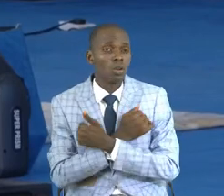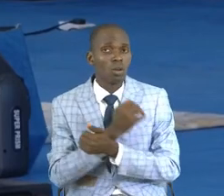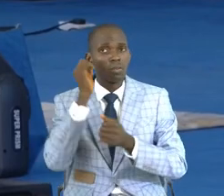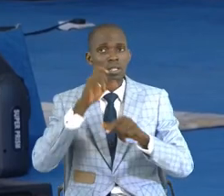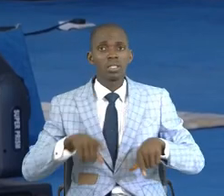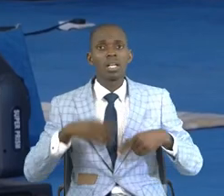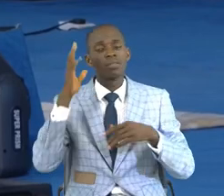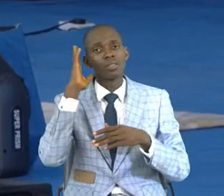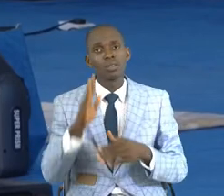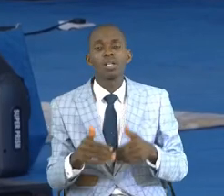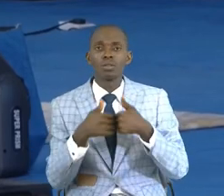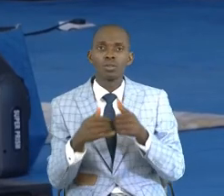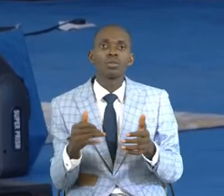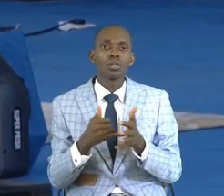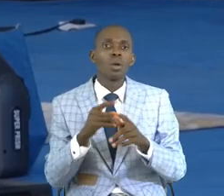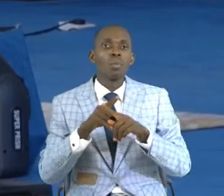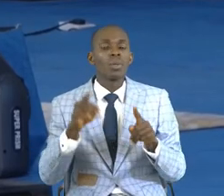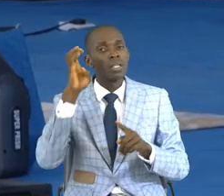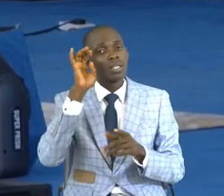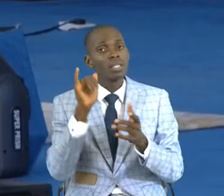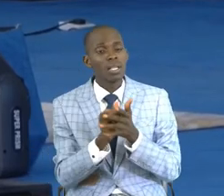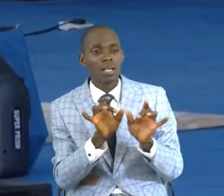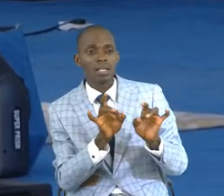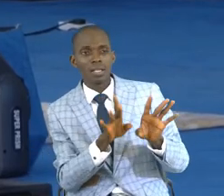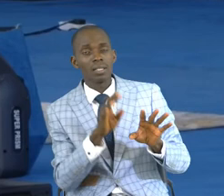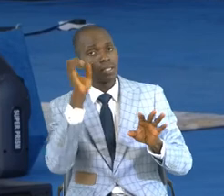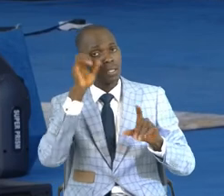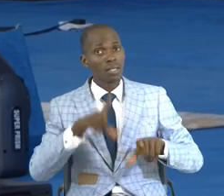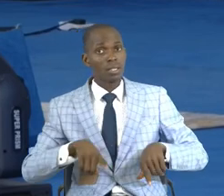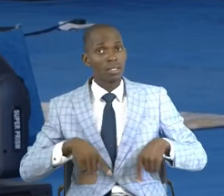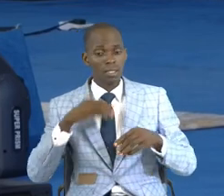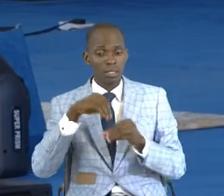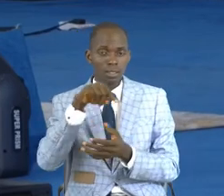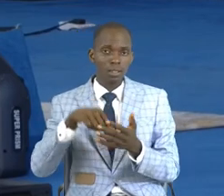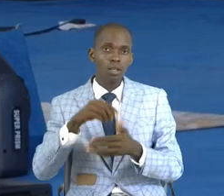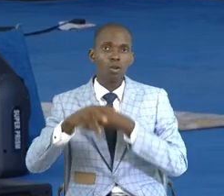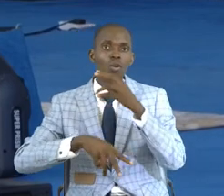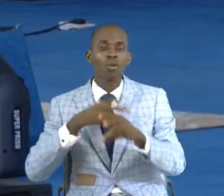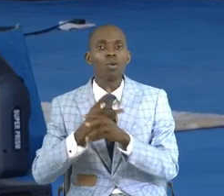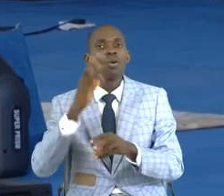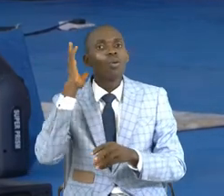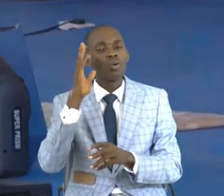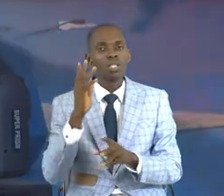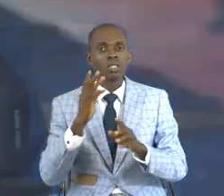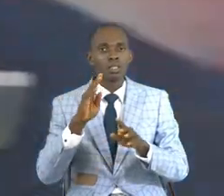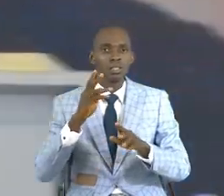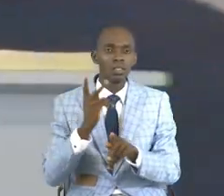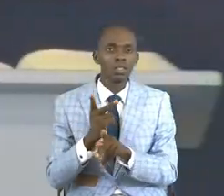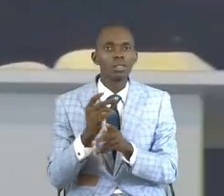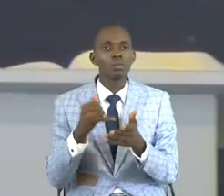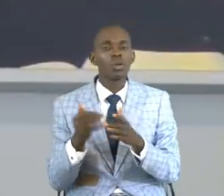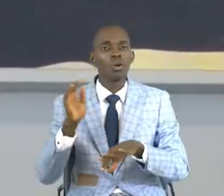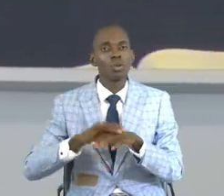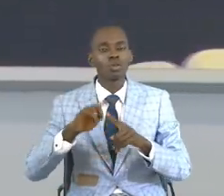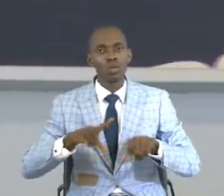But he that hateth his life in this world shall keep it unto life eternal.